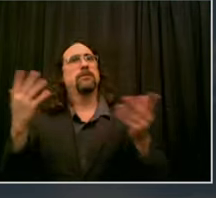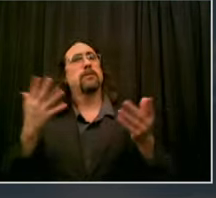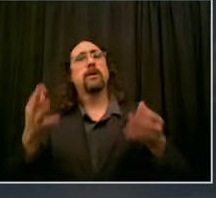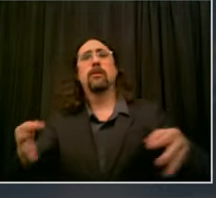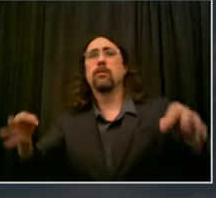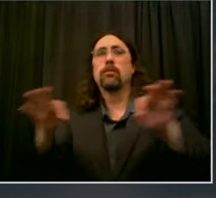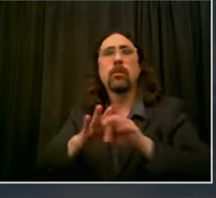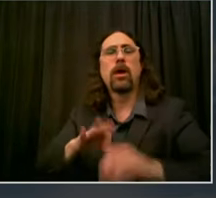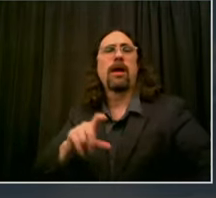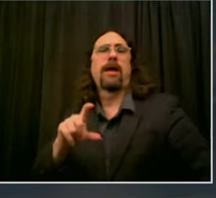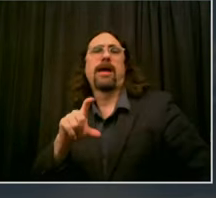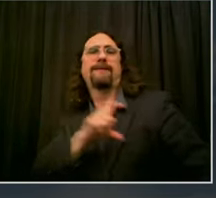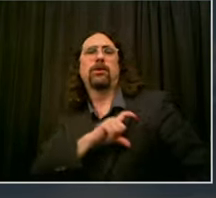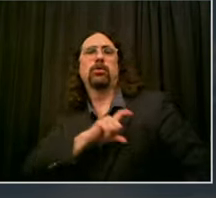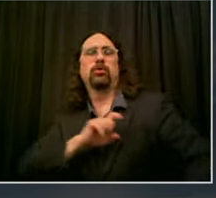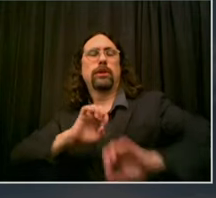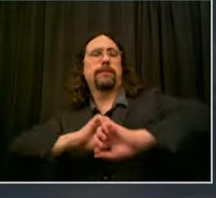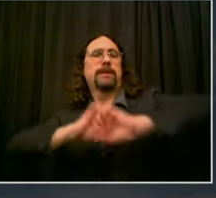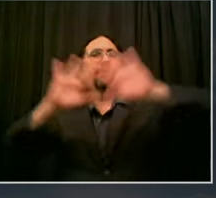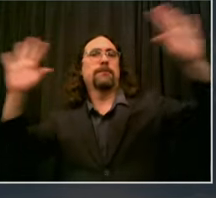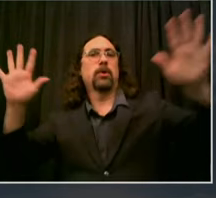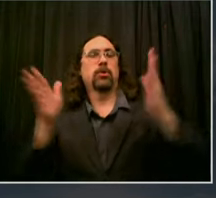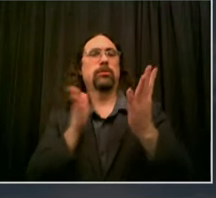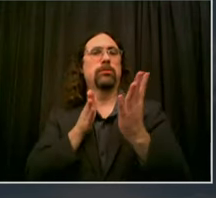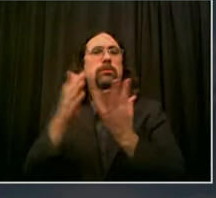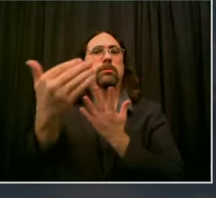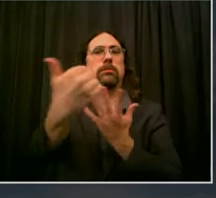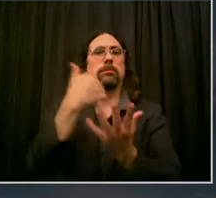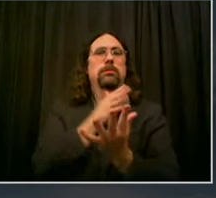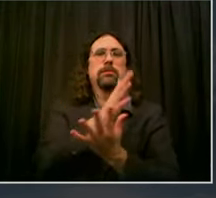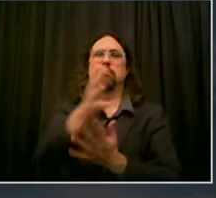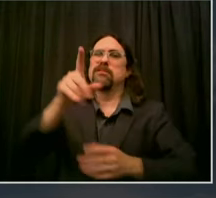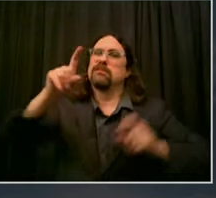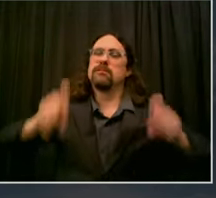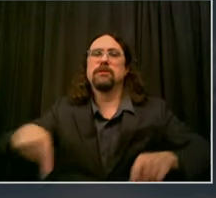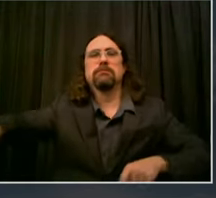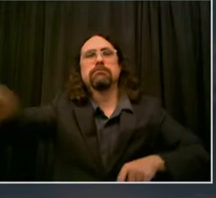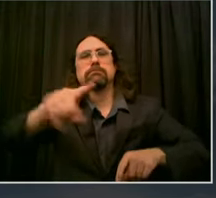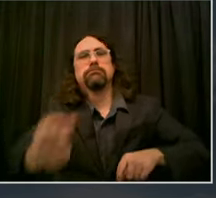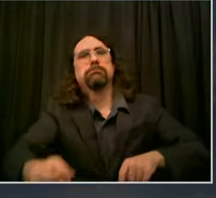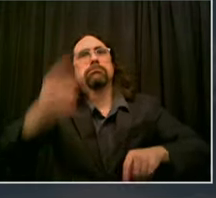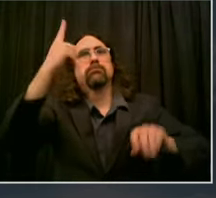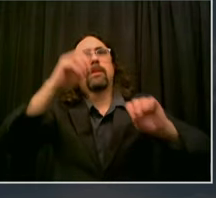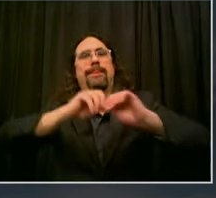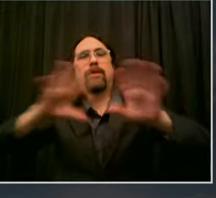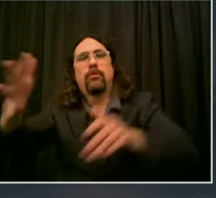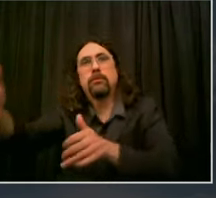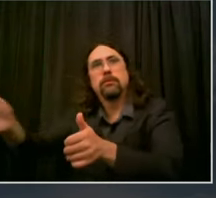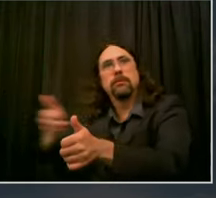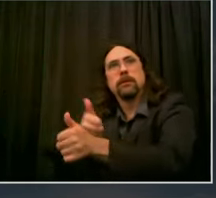we engage in can be cleared up with clear communication and explaining the why.